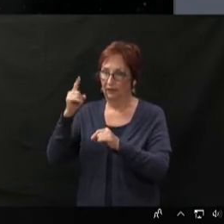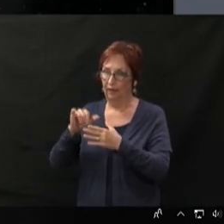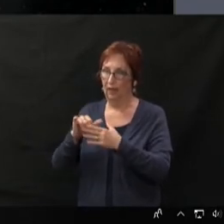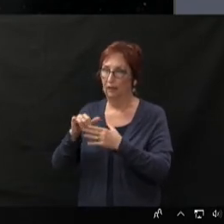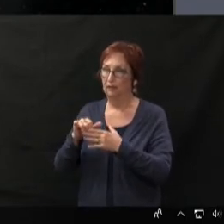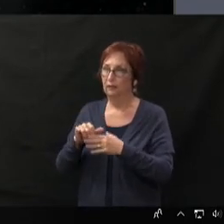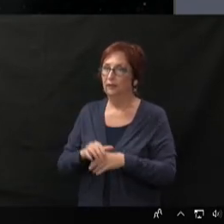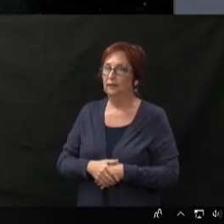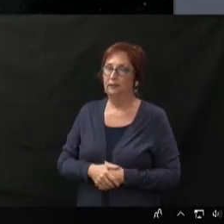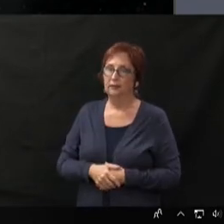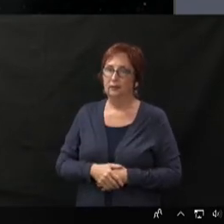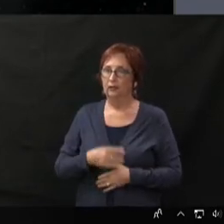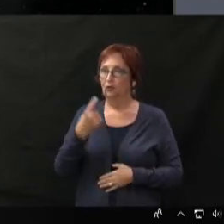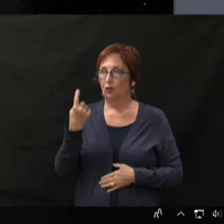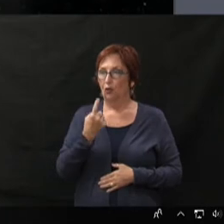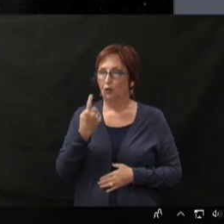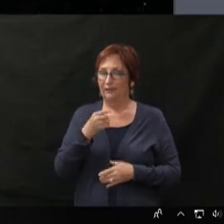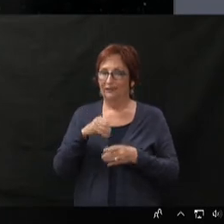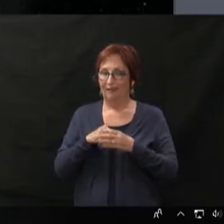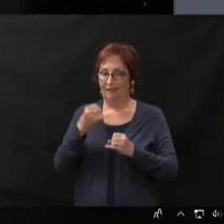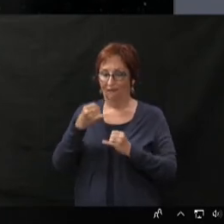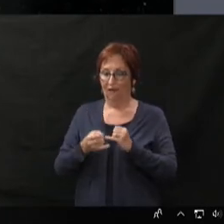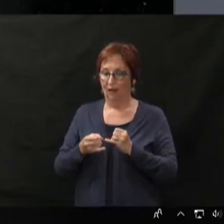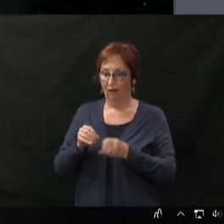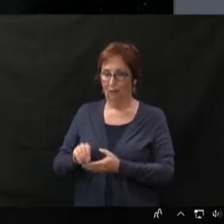it'll always go in the final pile.